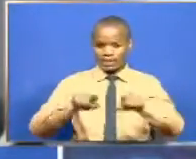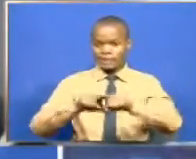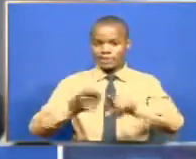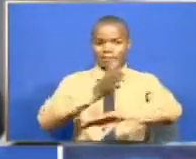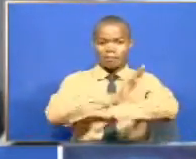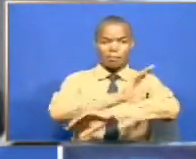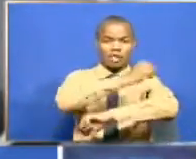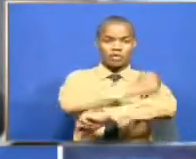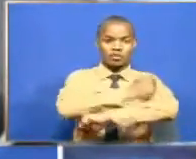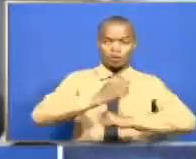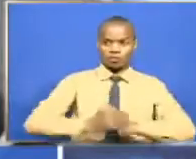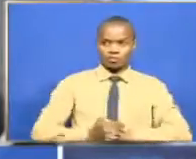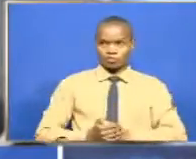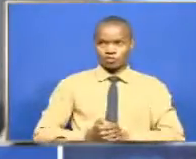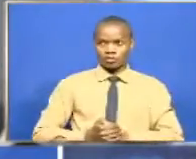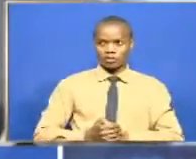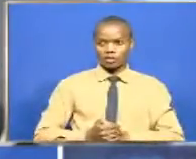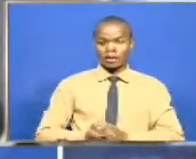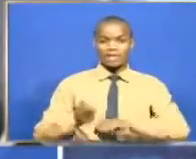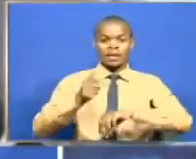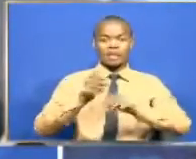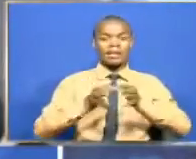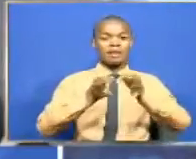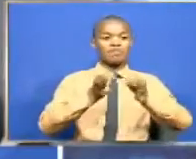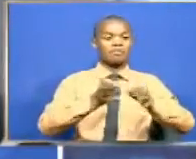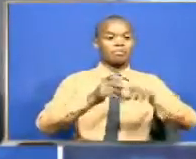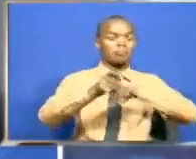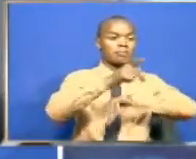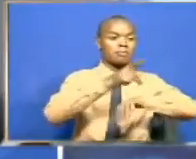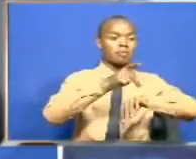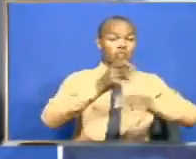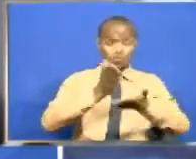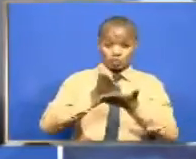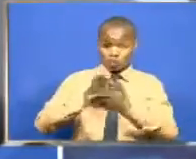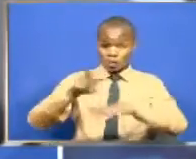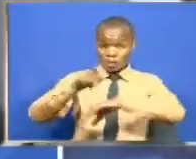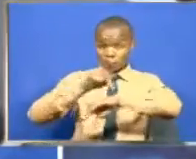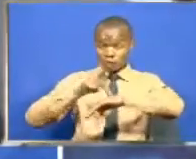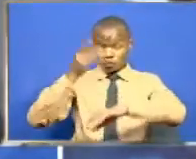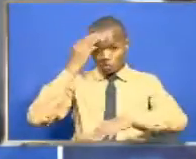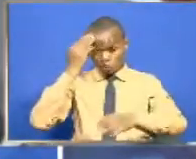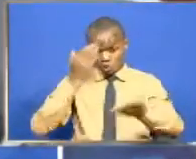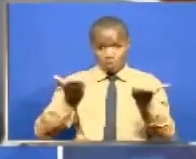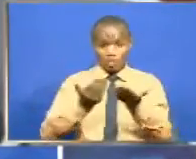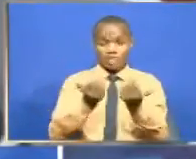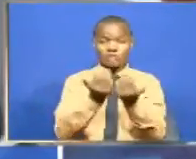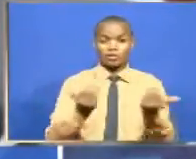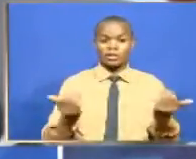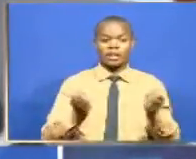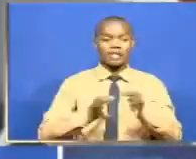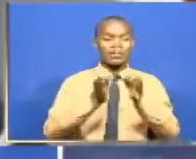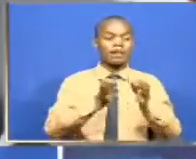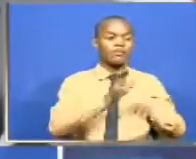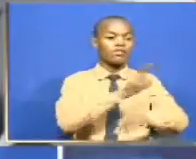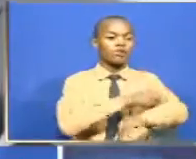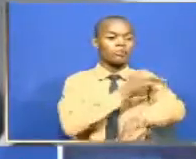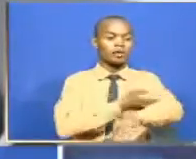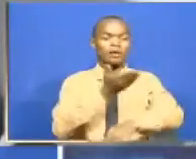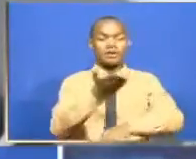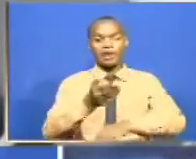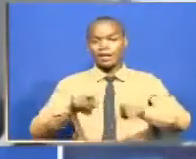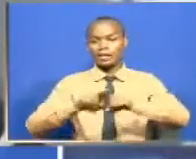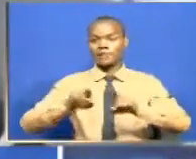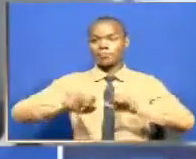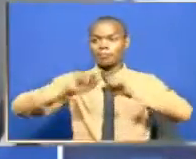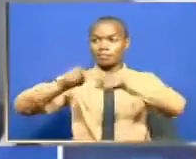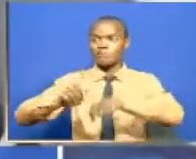school you have gone where the headmaster is not aware where the child is. Tell you the child is admitted in hospital. The child is like this, I went to the other school, and you call that